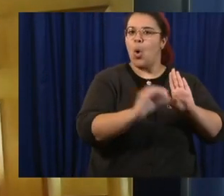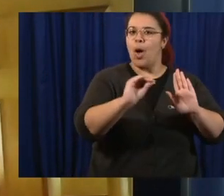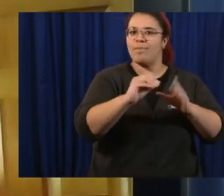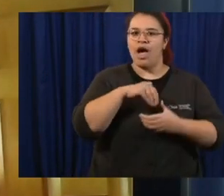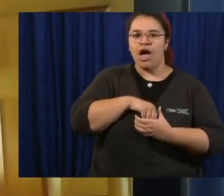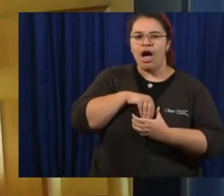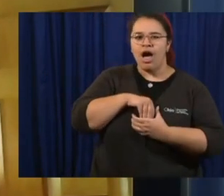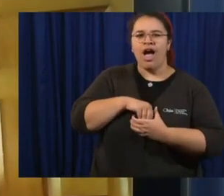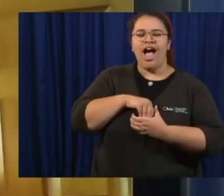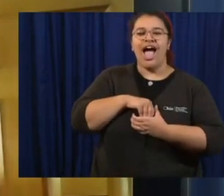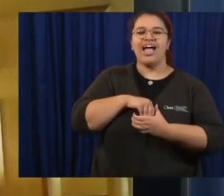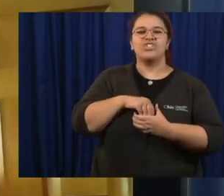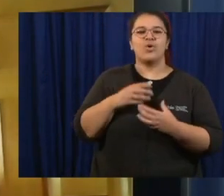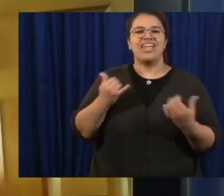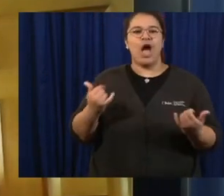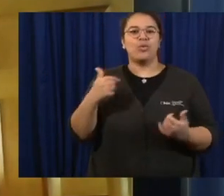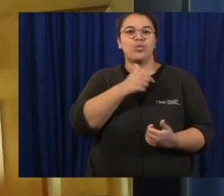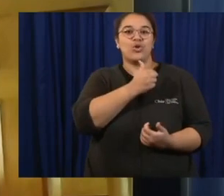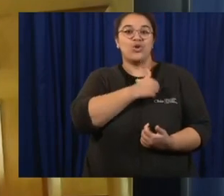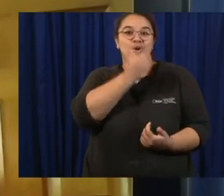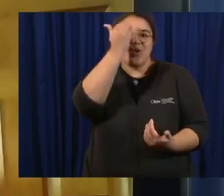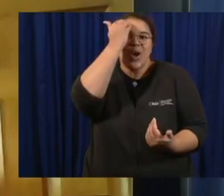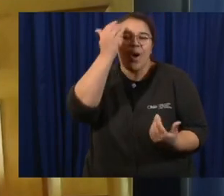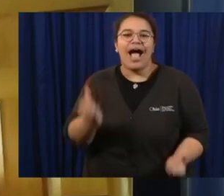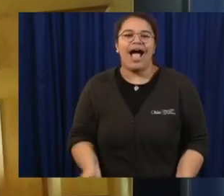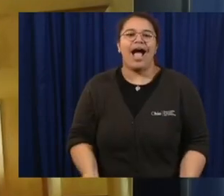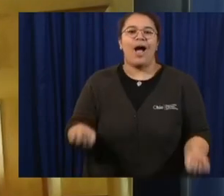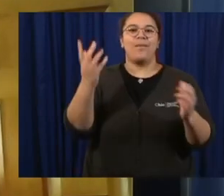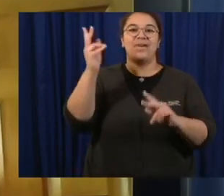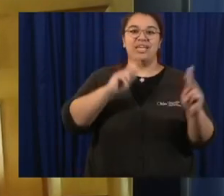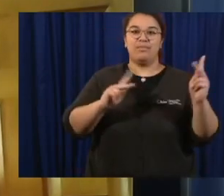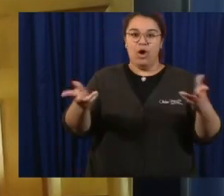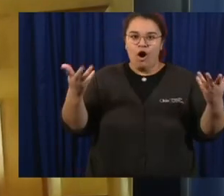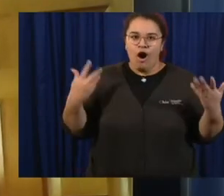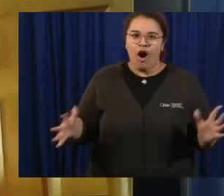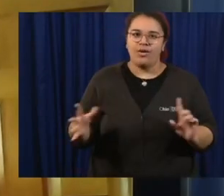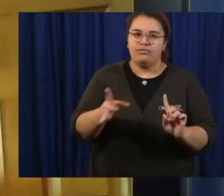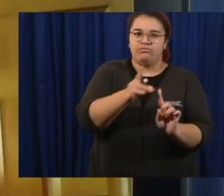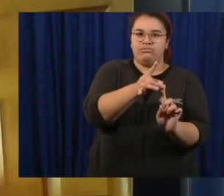COVID-19 is in individual parts of the state and the state as a whole.